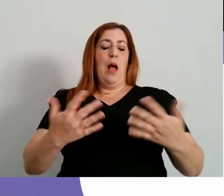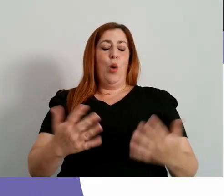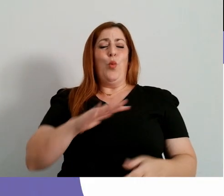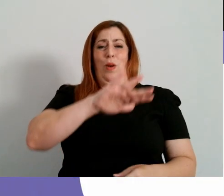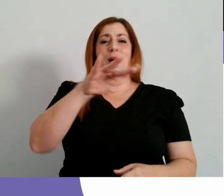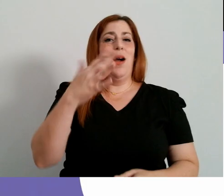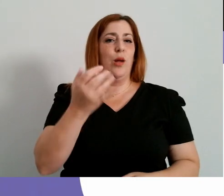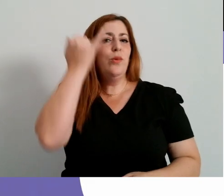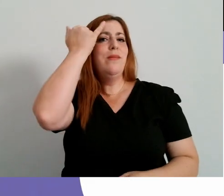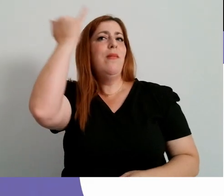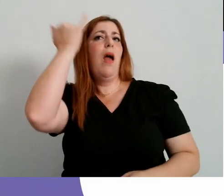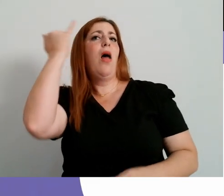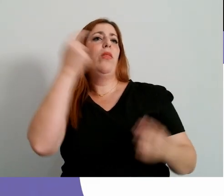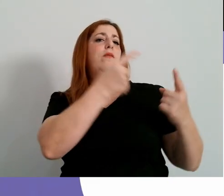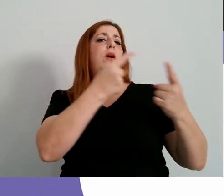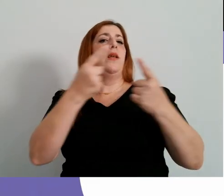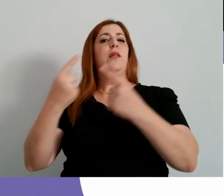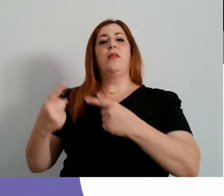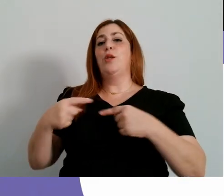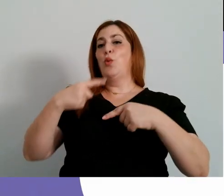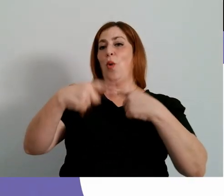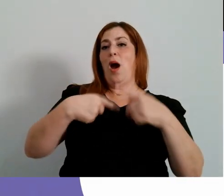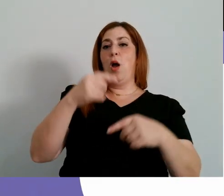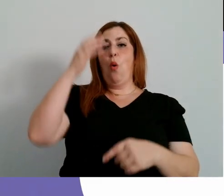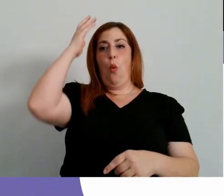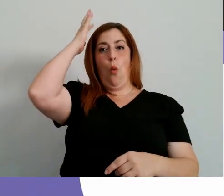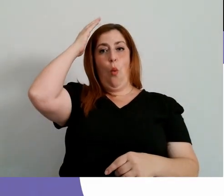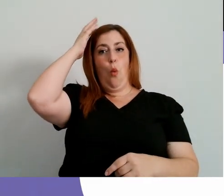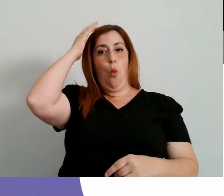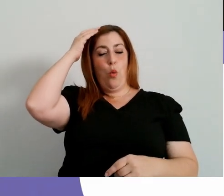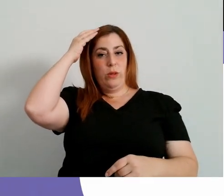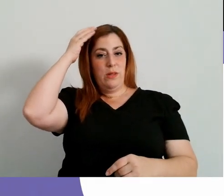some ideas of autism.